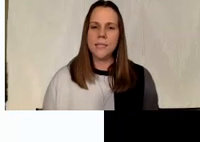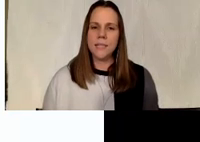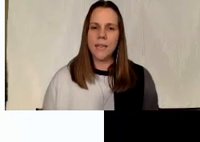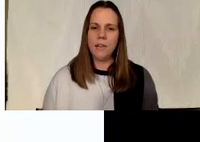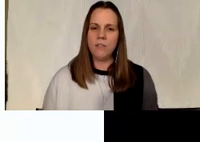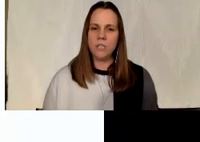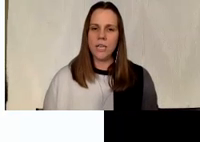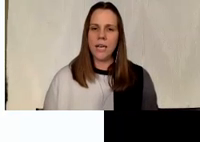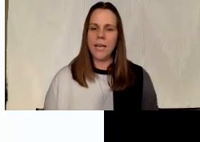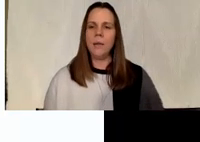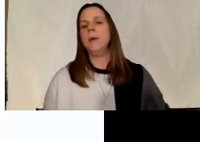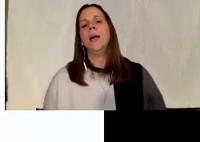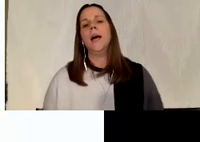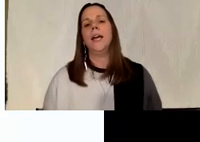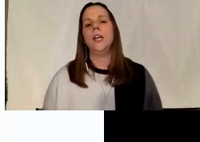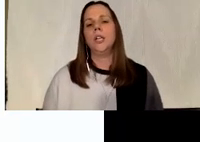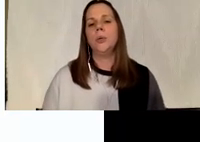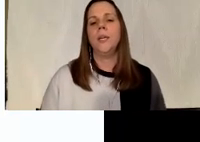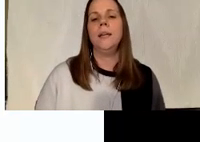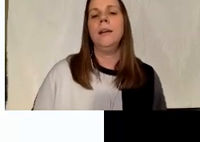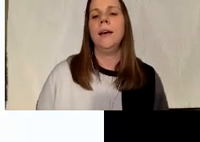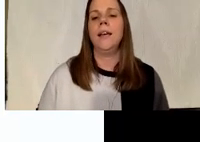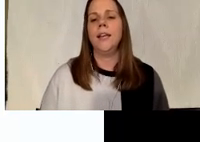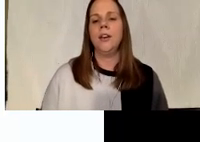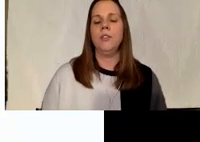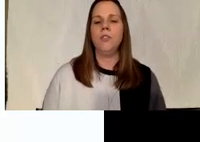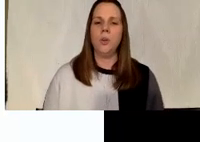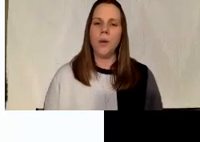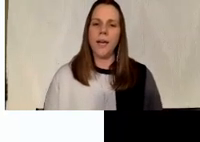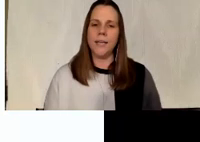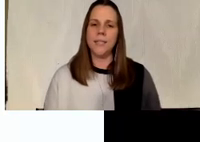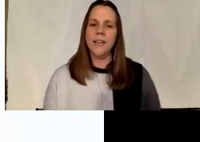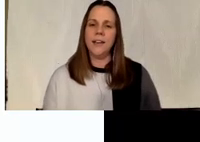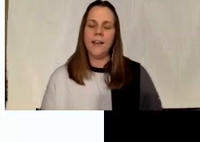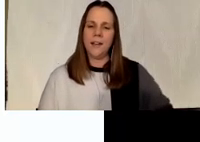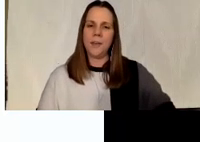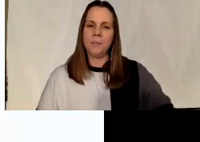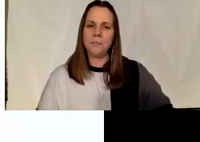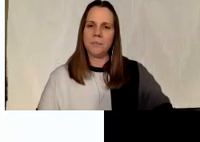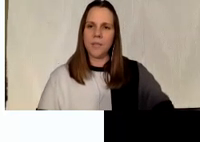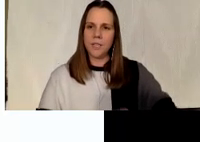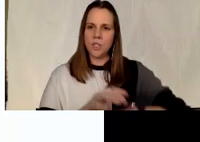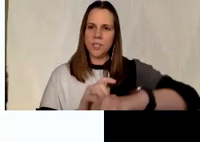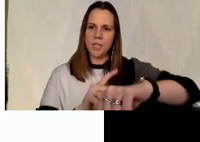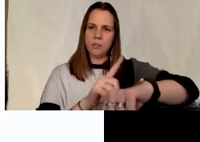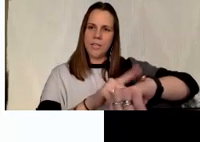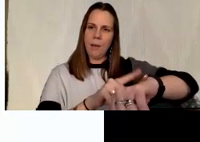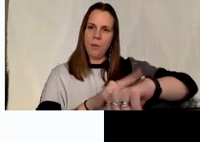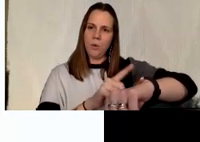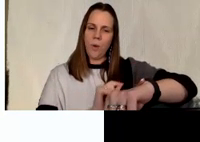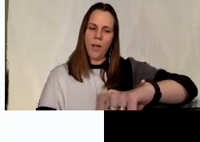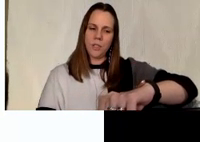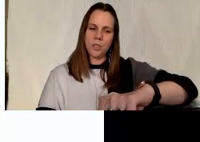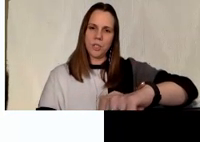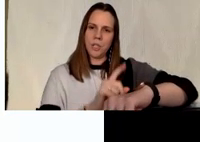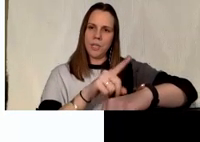And the sign for time, I included here for you guys. It's just like you're tapping